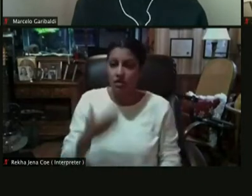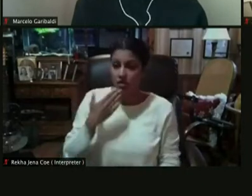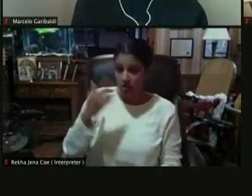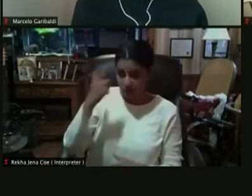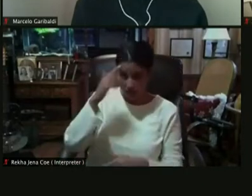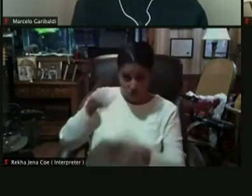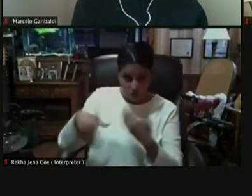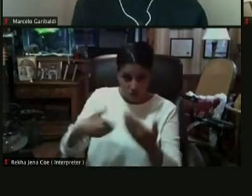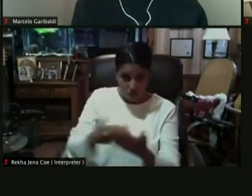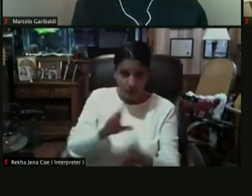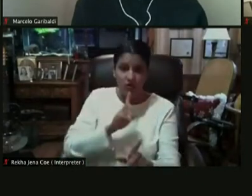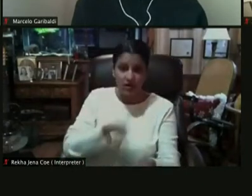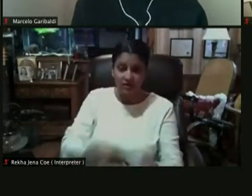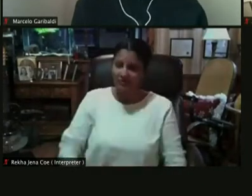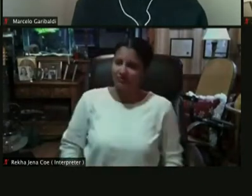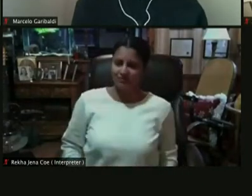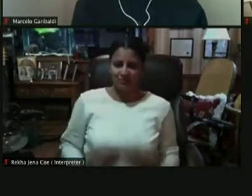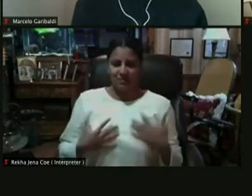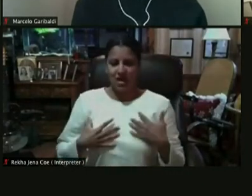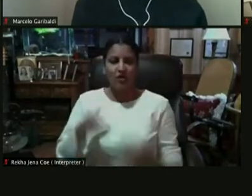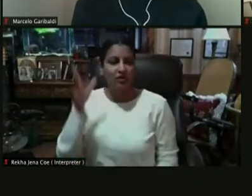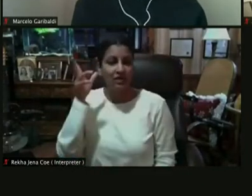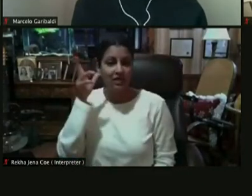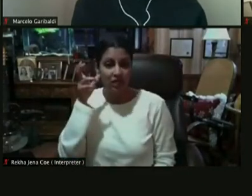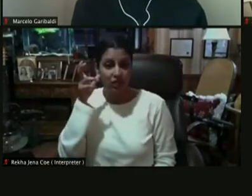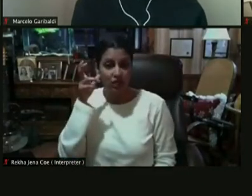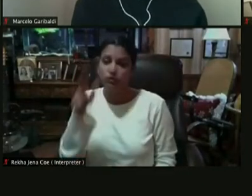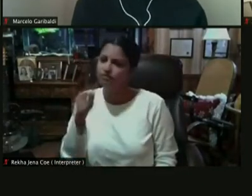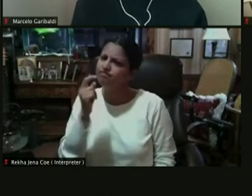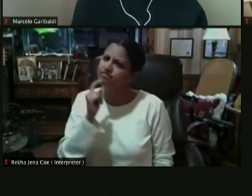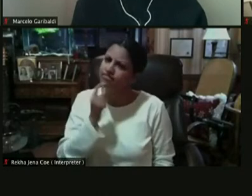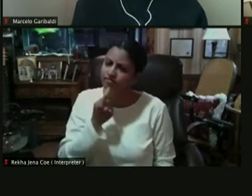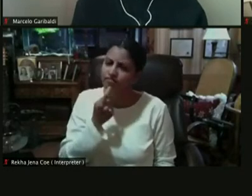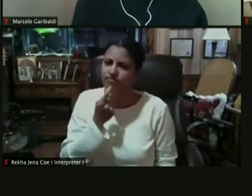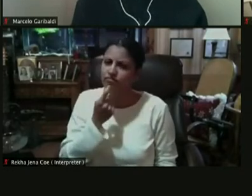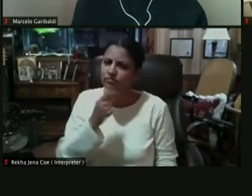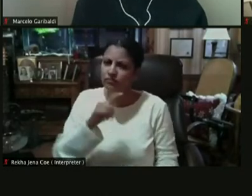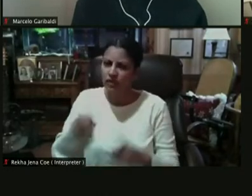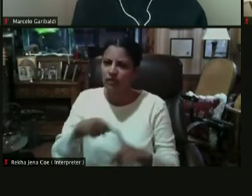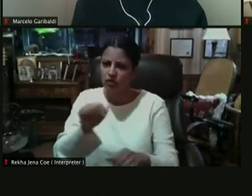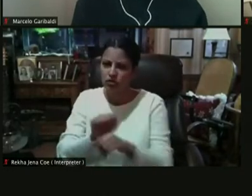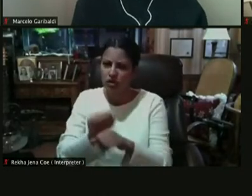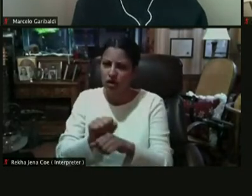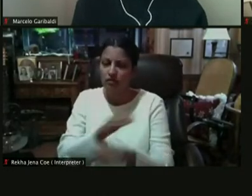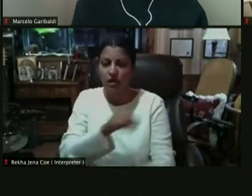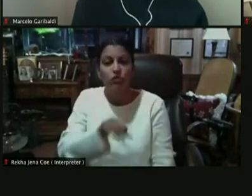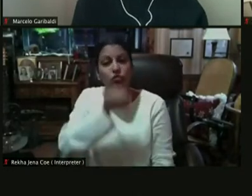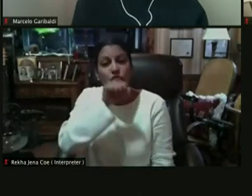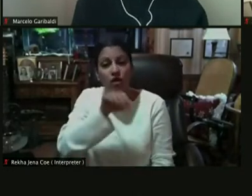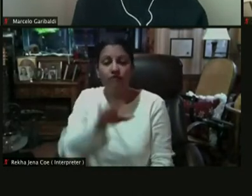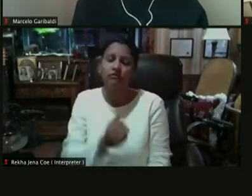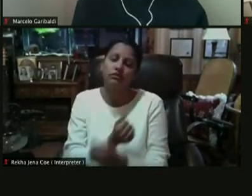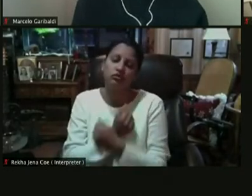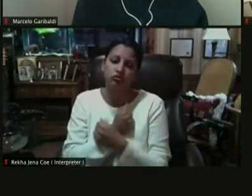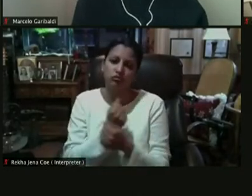so inspiring to hear that you all not only take it so seriously, but love what you're doing. And I think that is so important. One of our